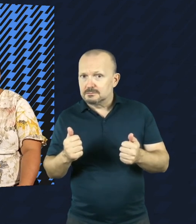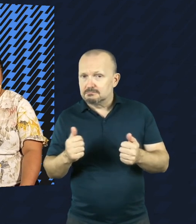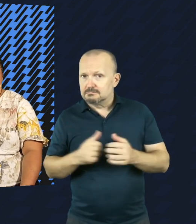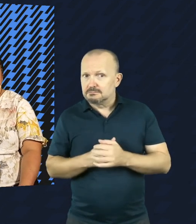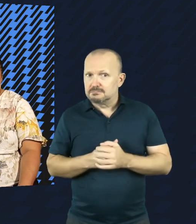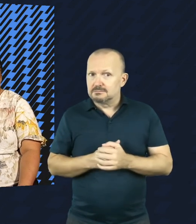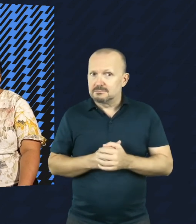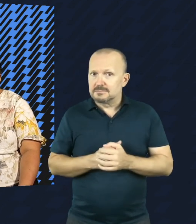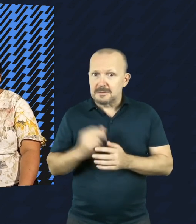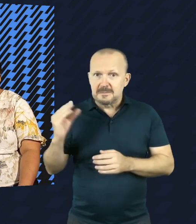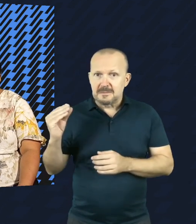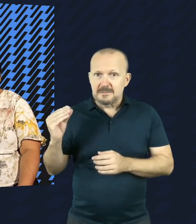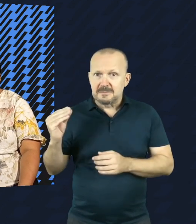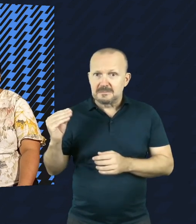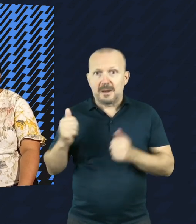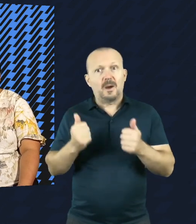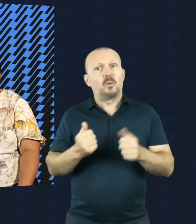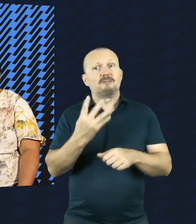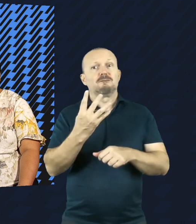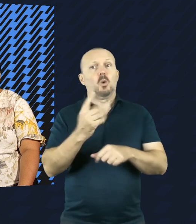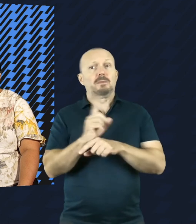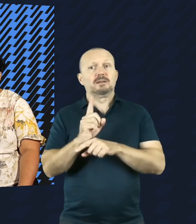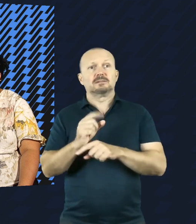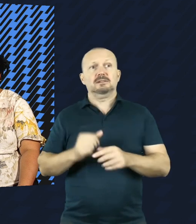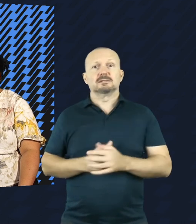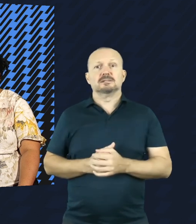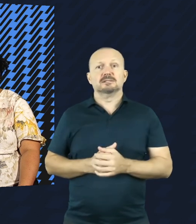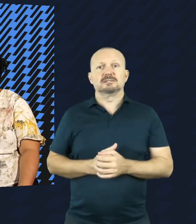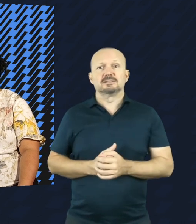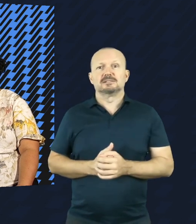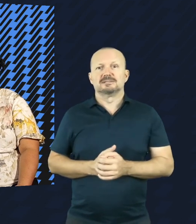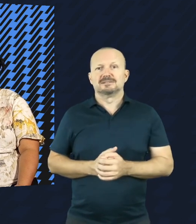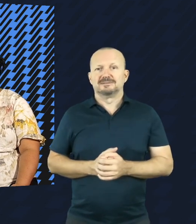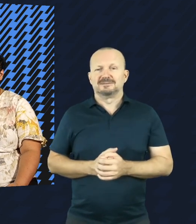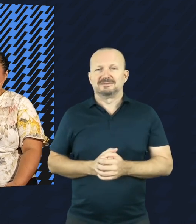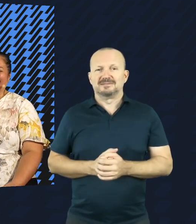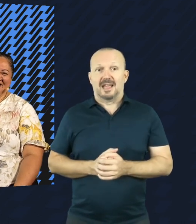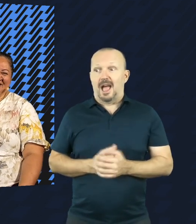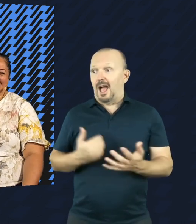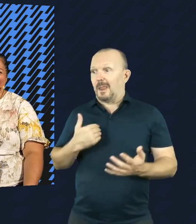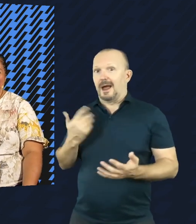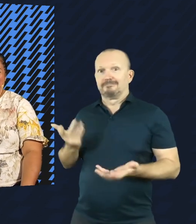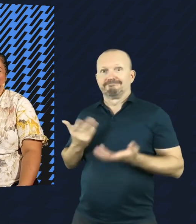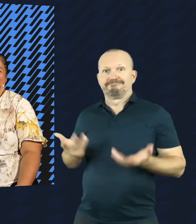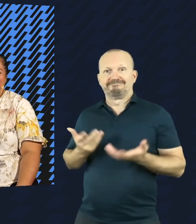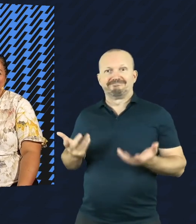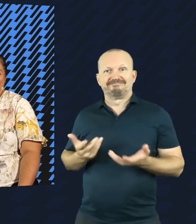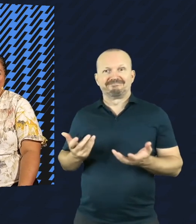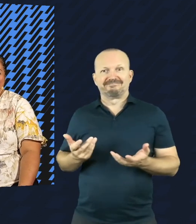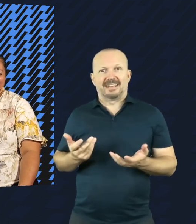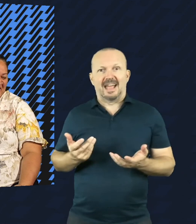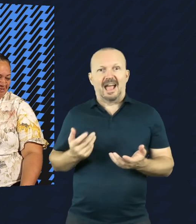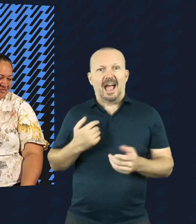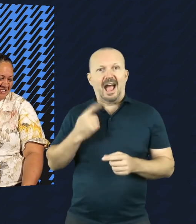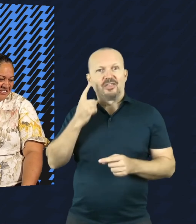Oh, so we've got 4 minutes. Okay, I don't know. I think we can wind up